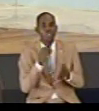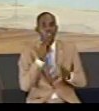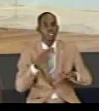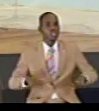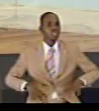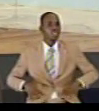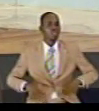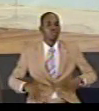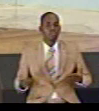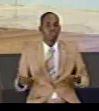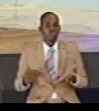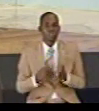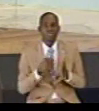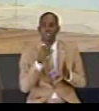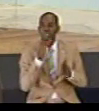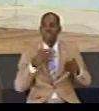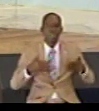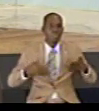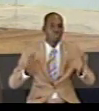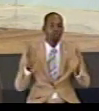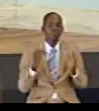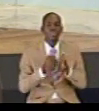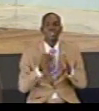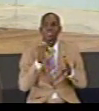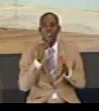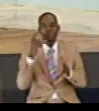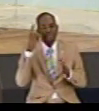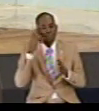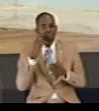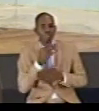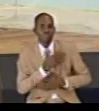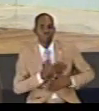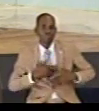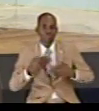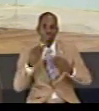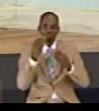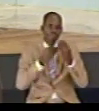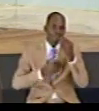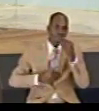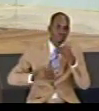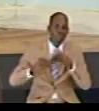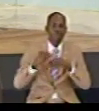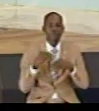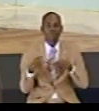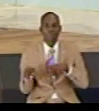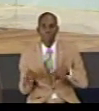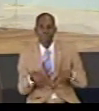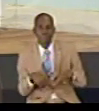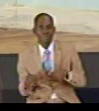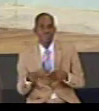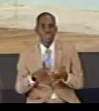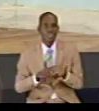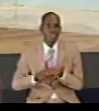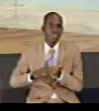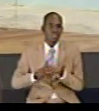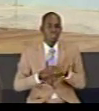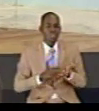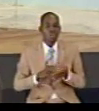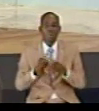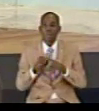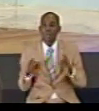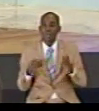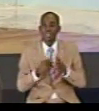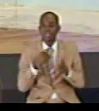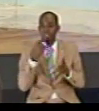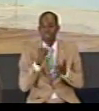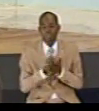for picnic, it's for photographs, it's for the beach, it's for whatever. But it says, because